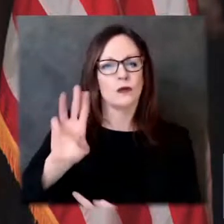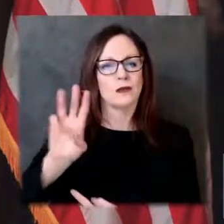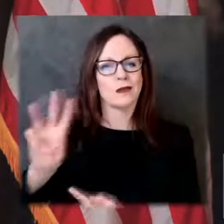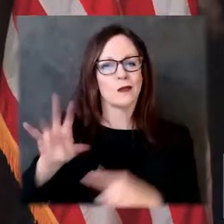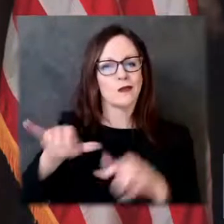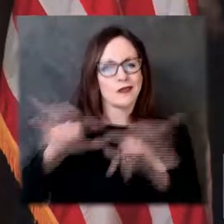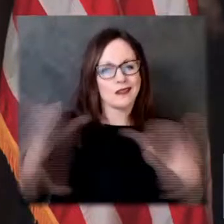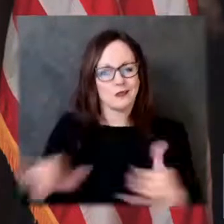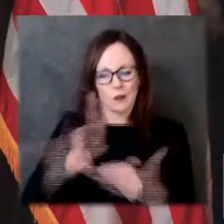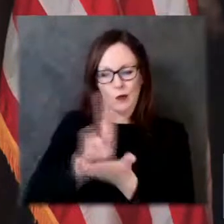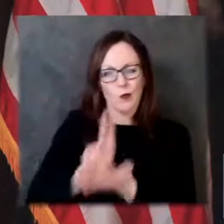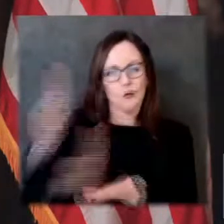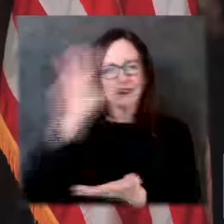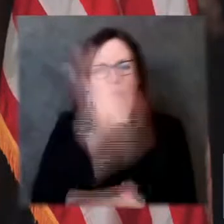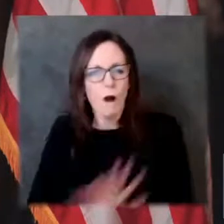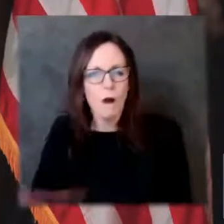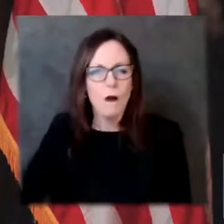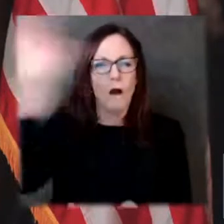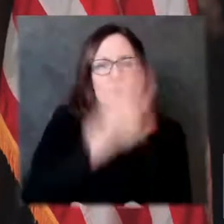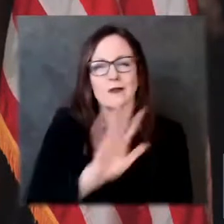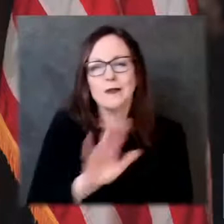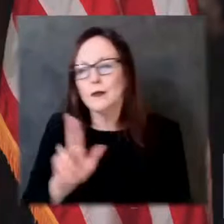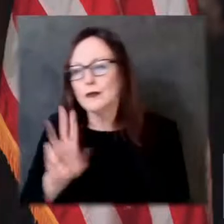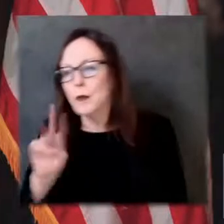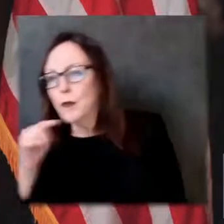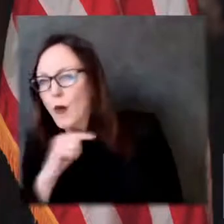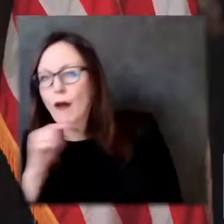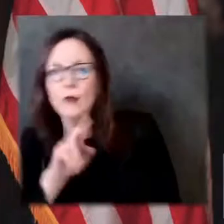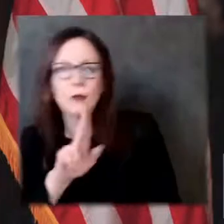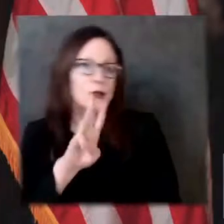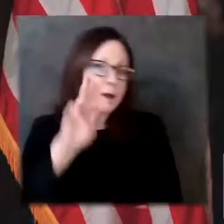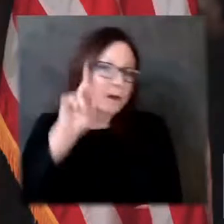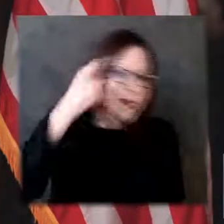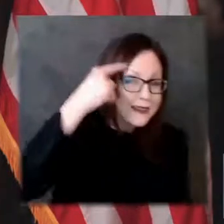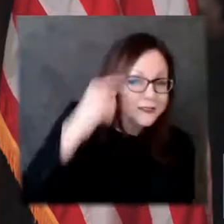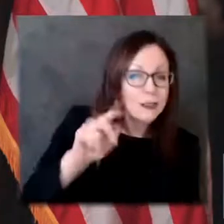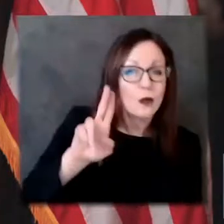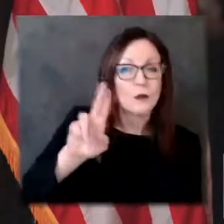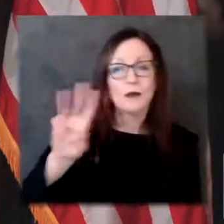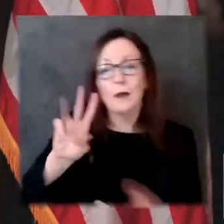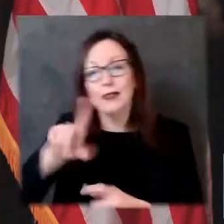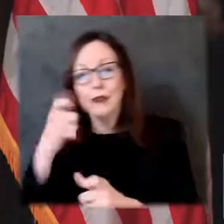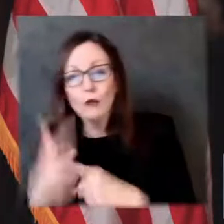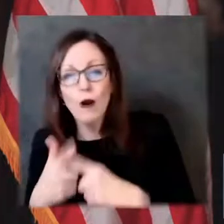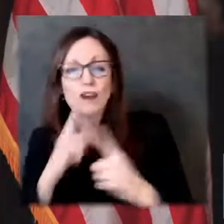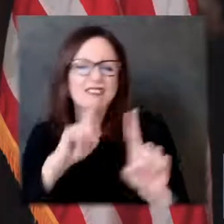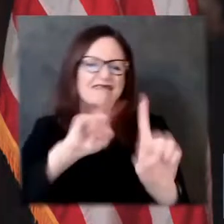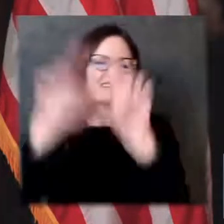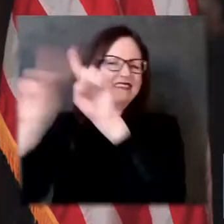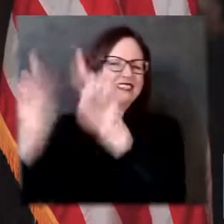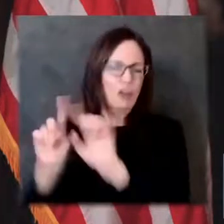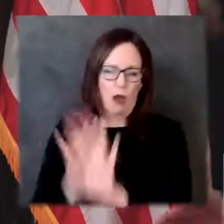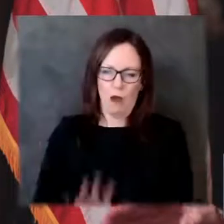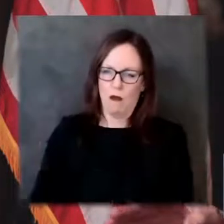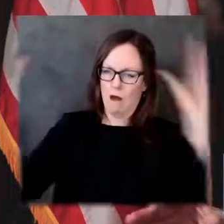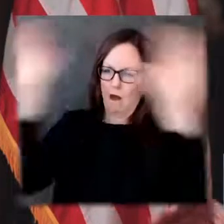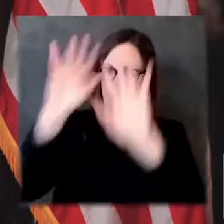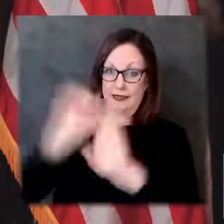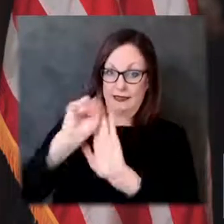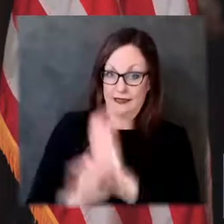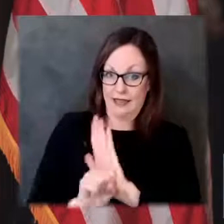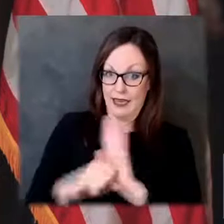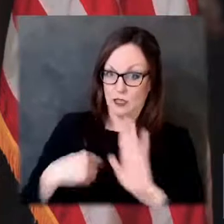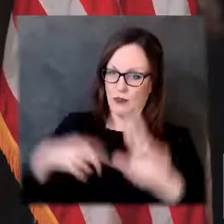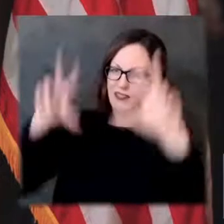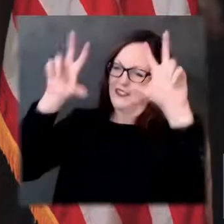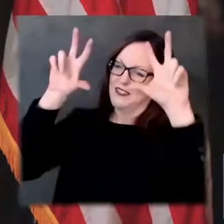$190 million into the UW system over the next 2 years. So at the end of this biennium, when all is